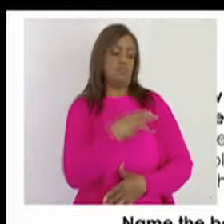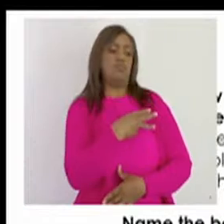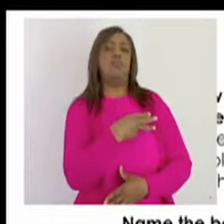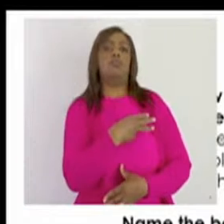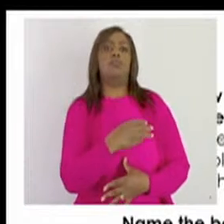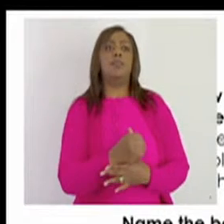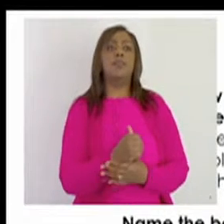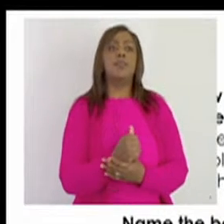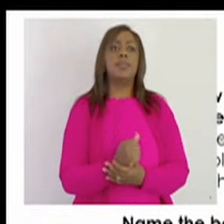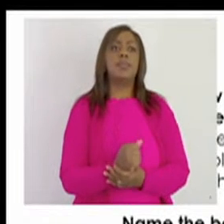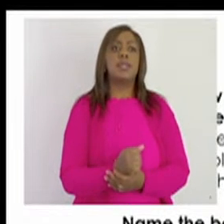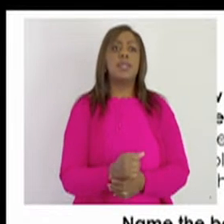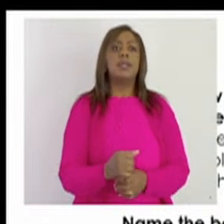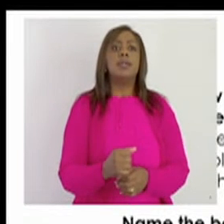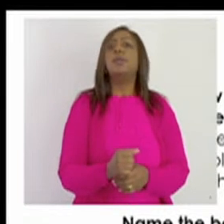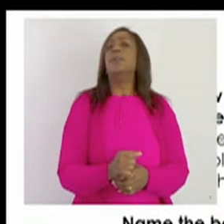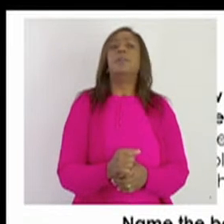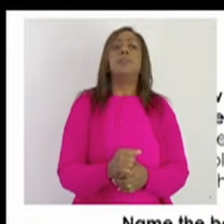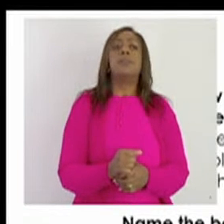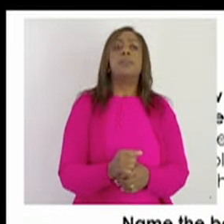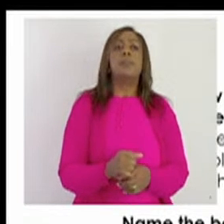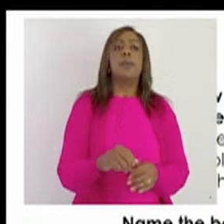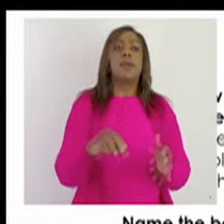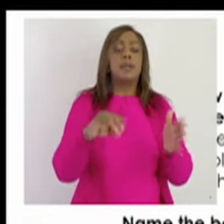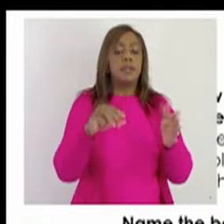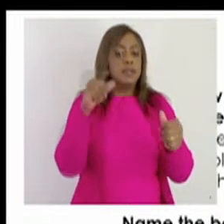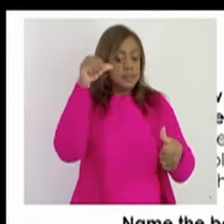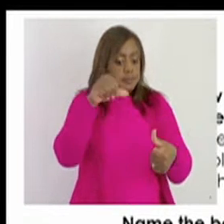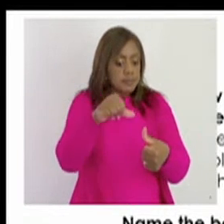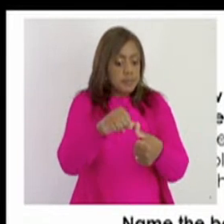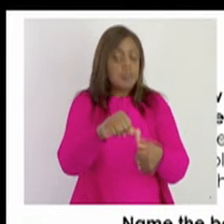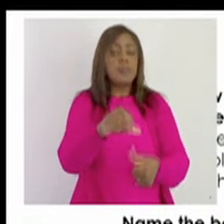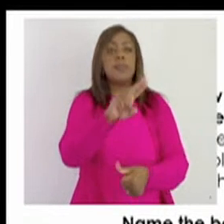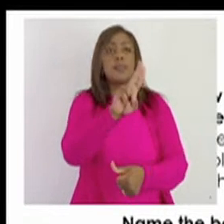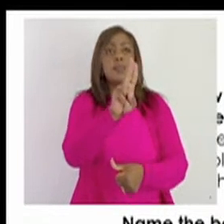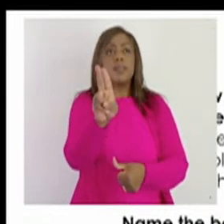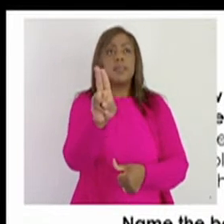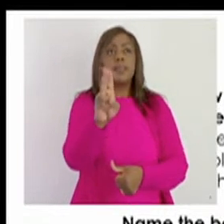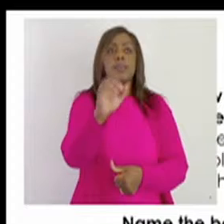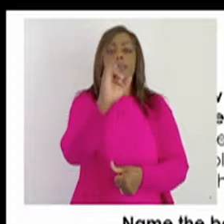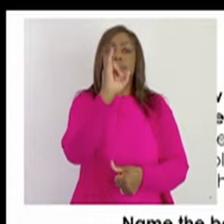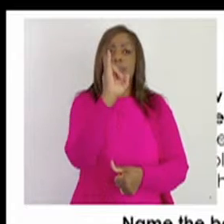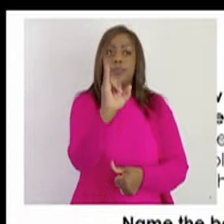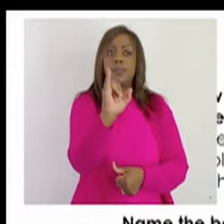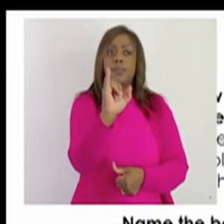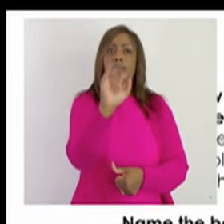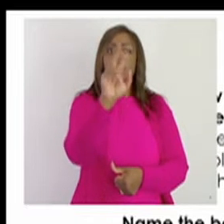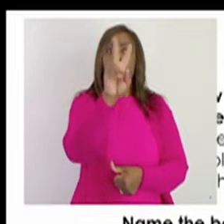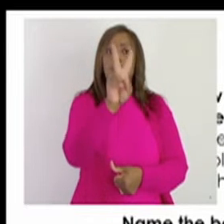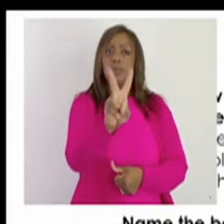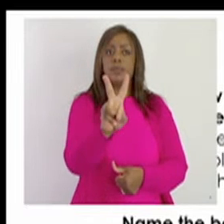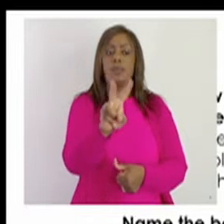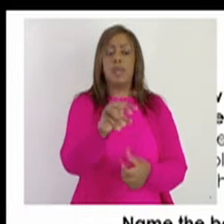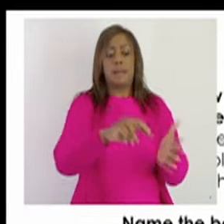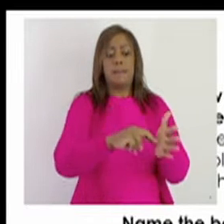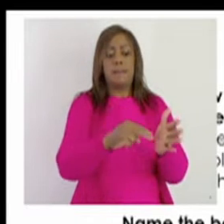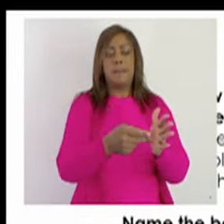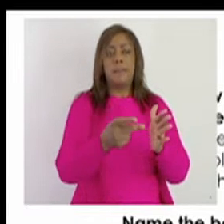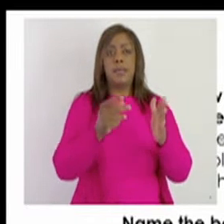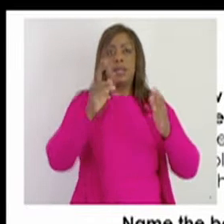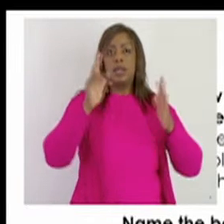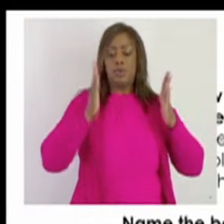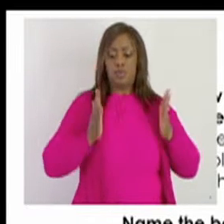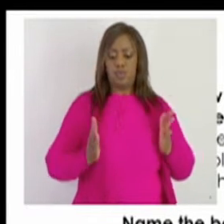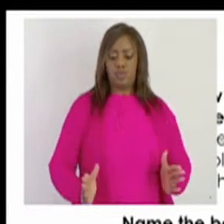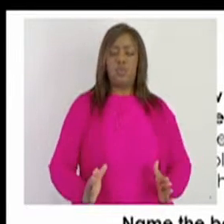of the semen, we speak about the vaginal fluids, or to say the discharges, we speak about the blood, and then we speak about the salivas. Those